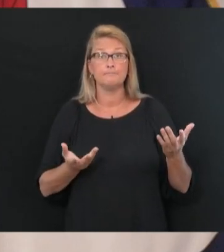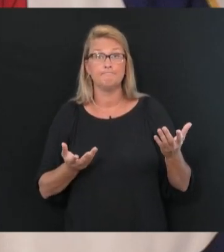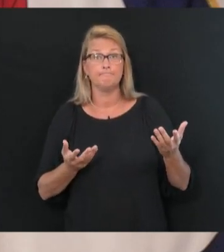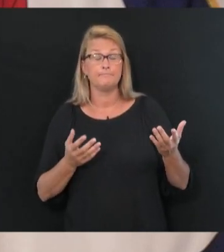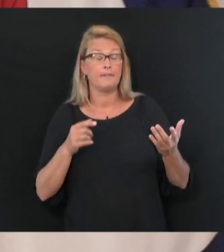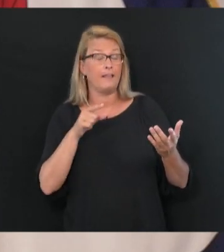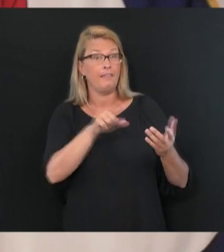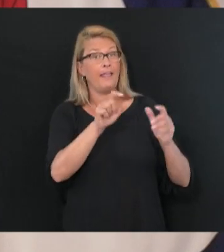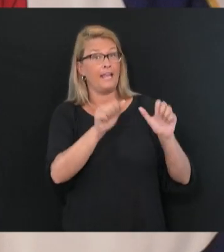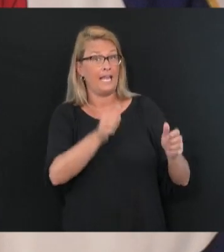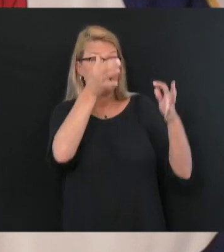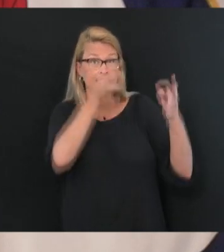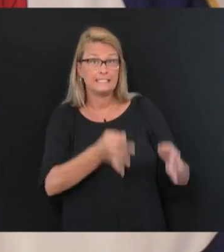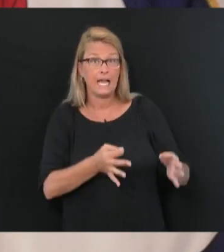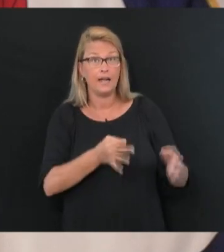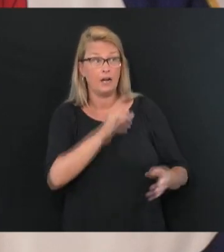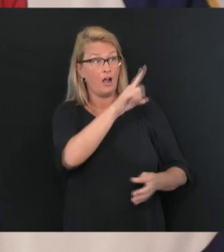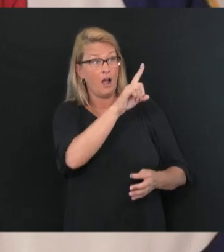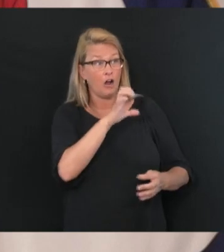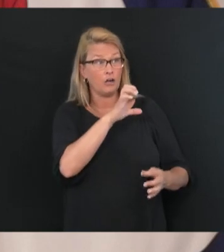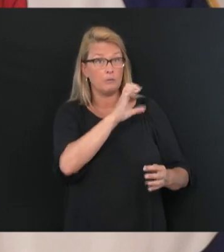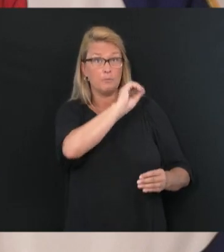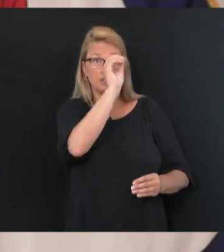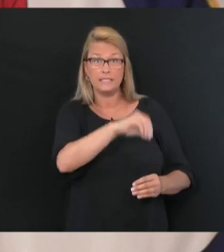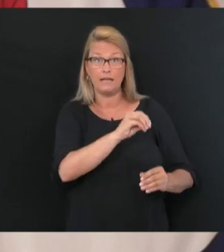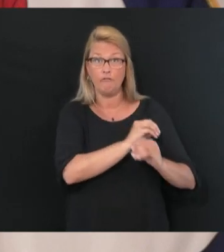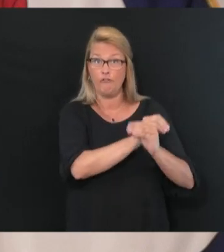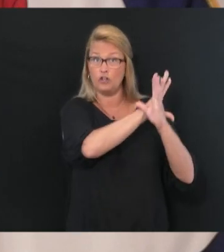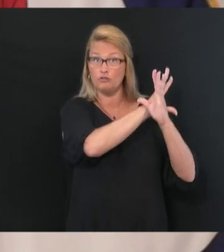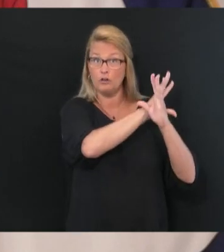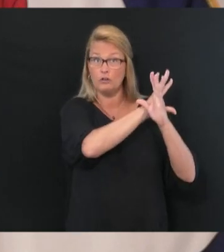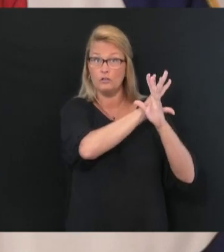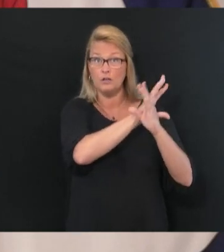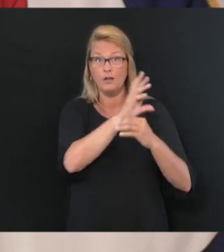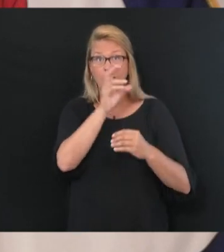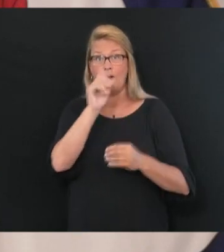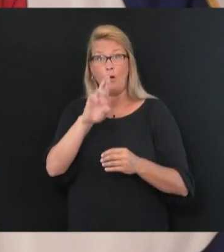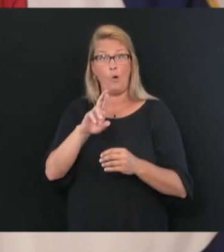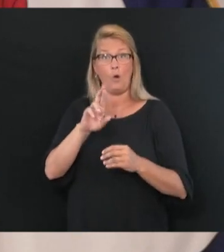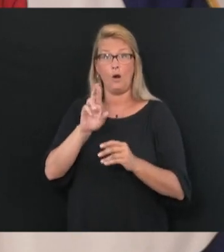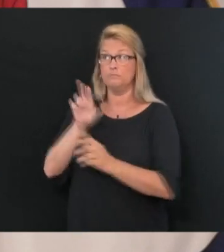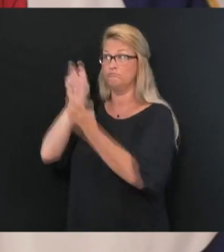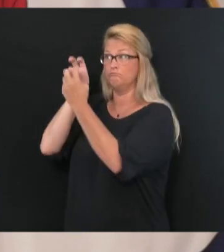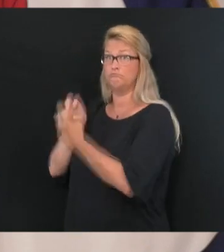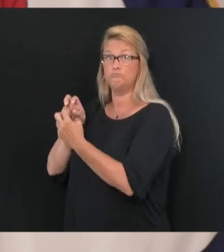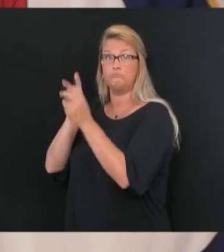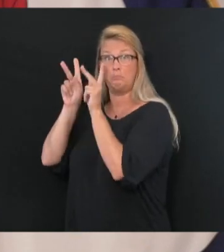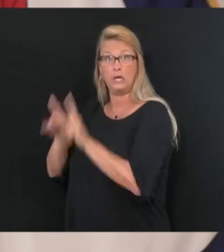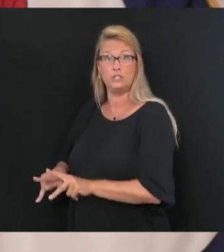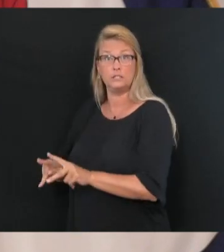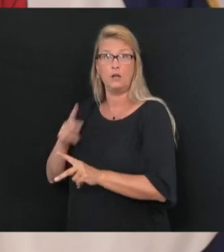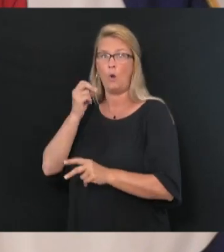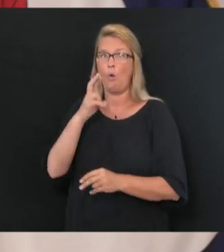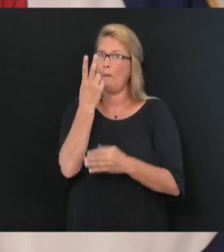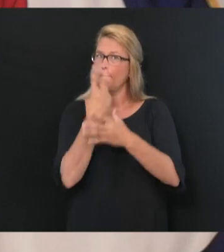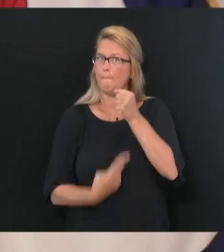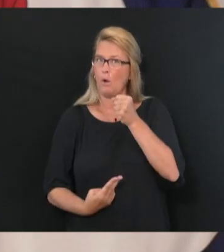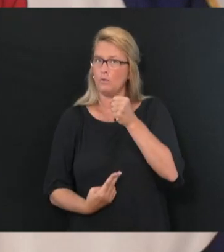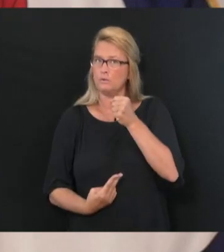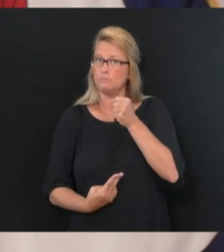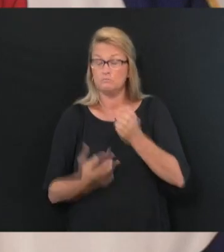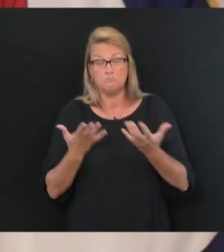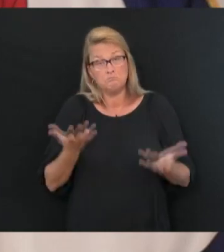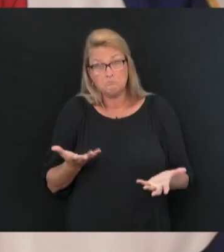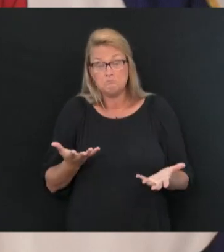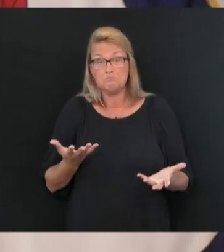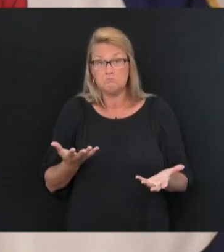the standpoint of being 100% virtual, or a hybrid of that, or back in school. Now,